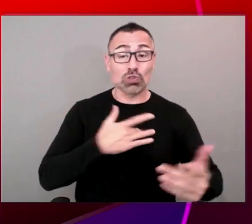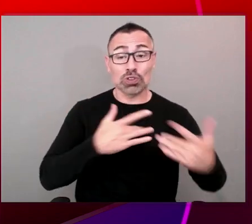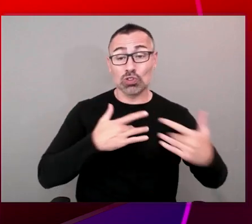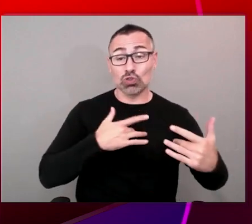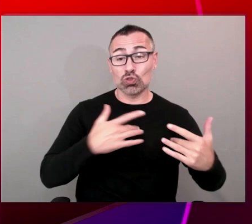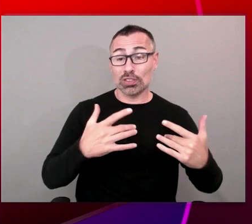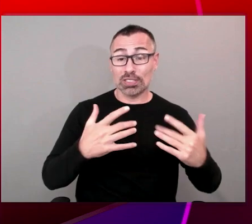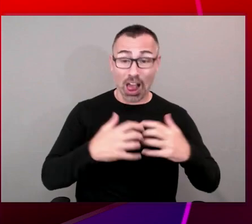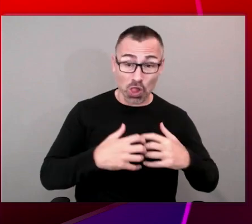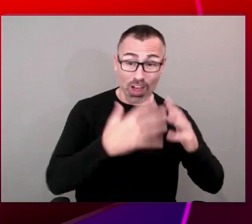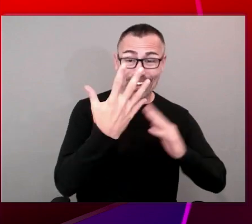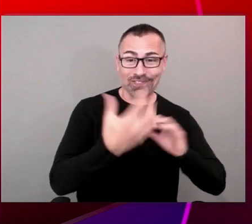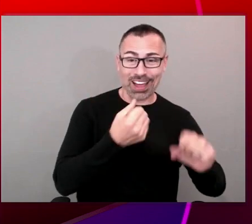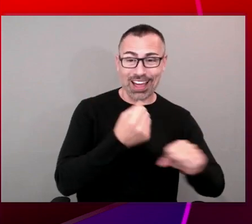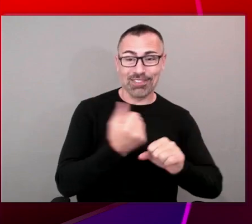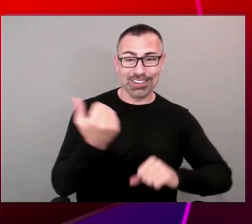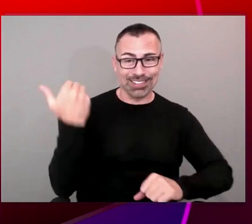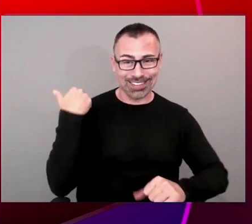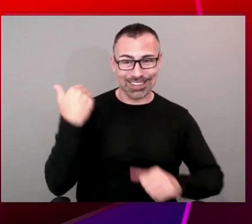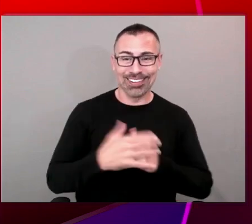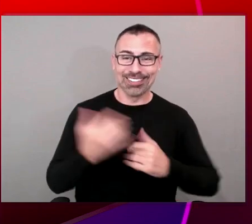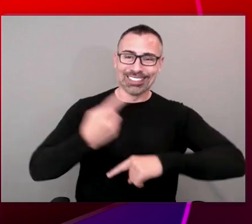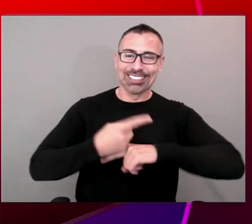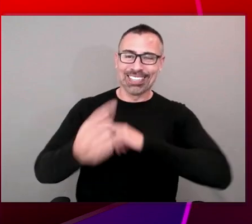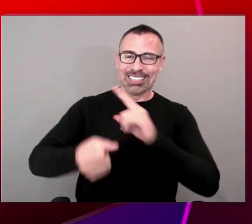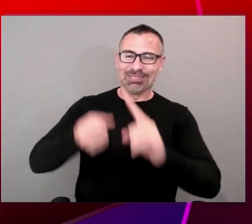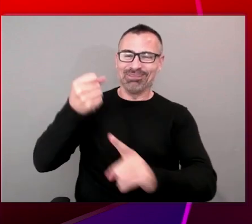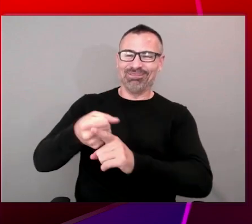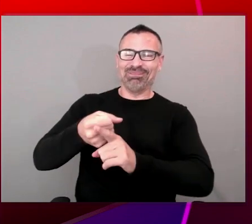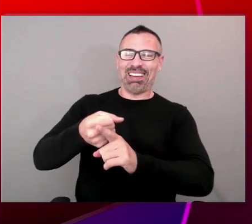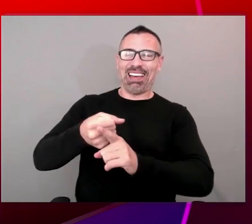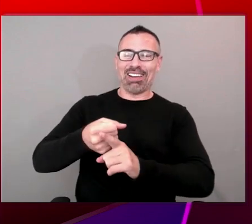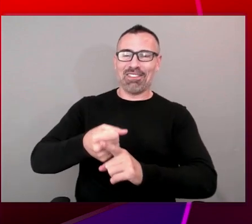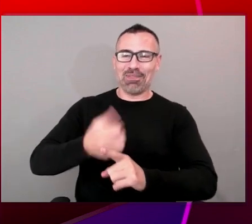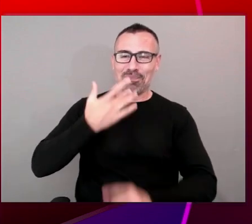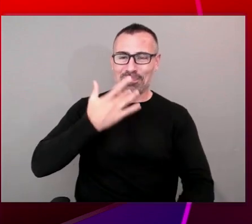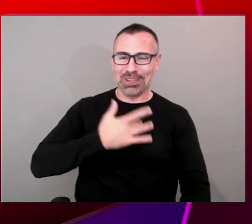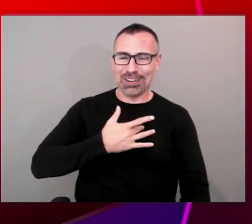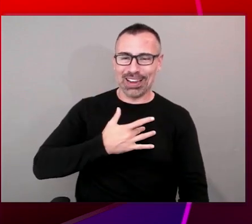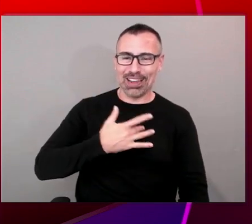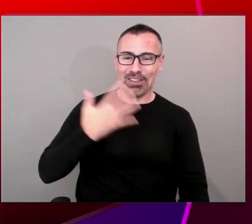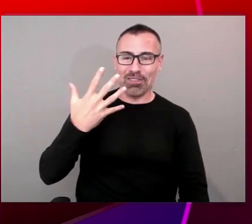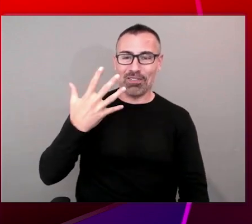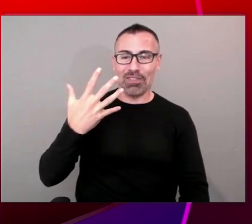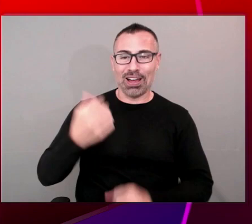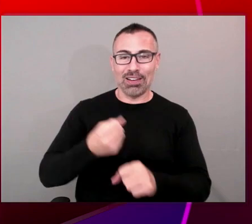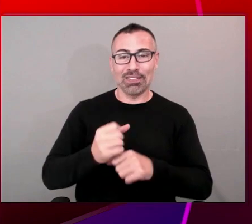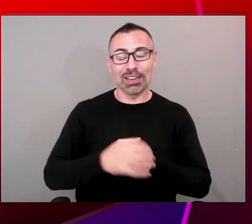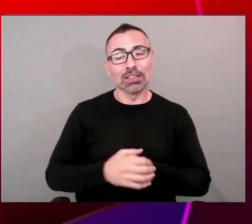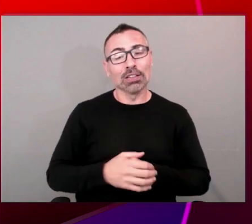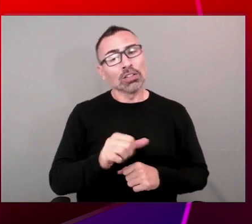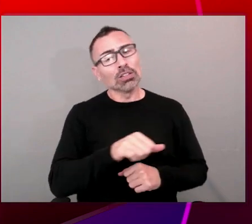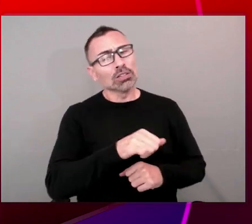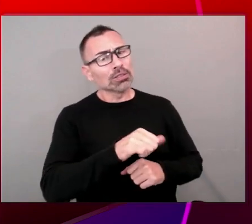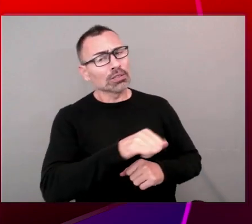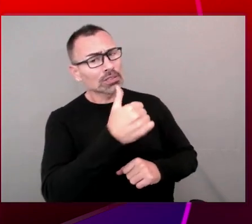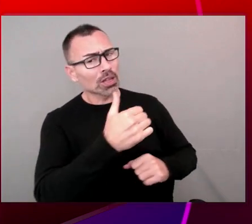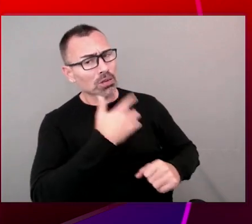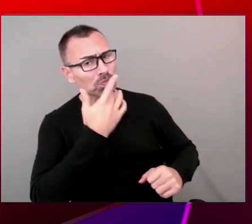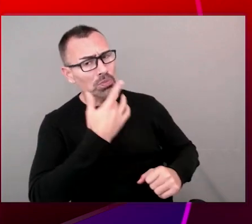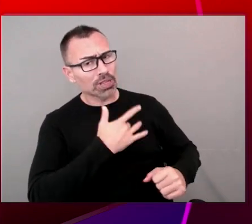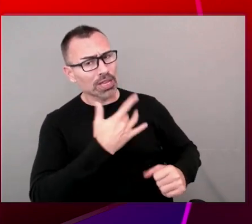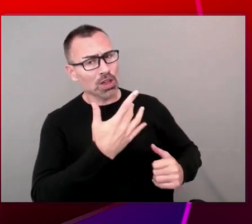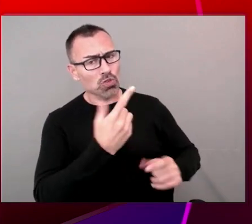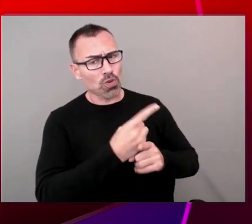today. Today's the day, 5 years old. And there's another birthday, it's 3 years old, is that right? Yeah, generally we're being a little generous